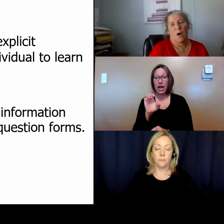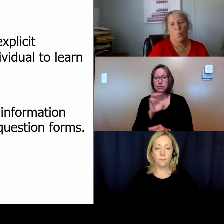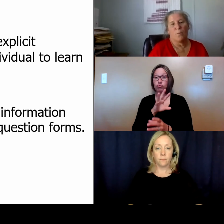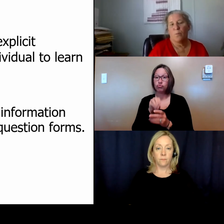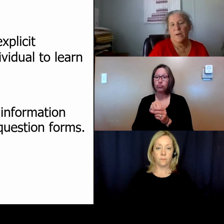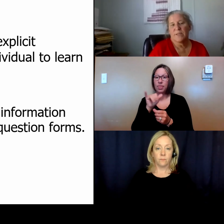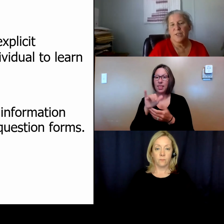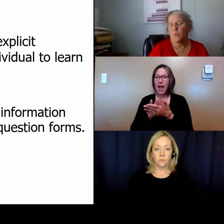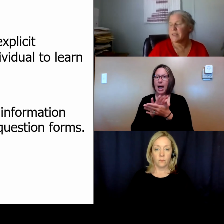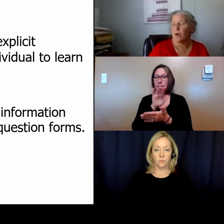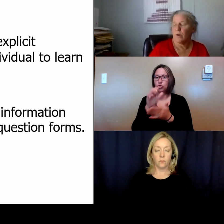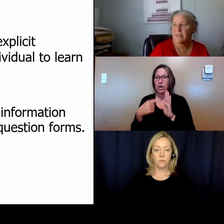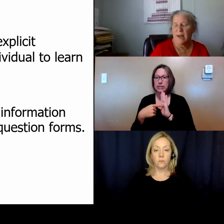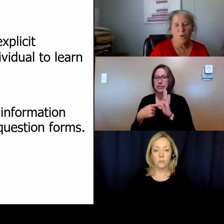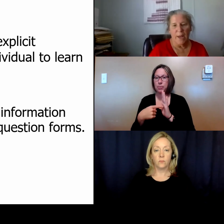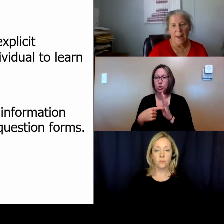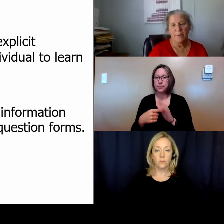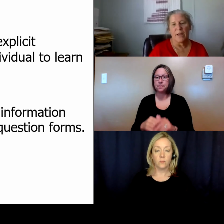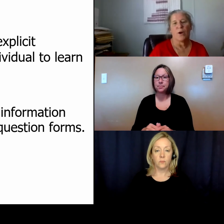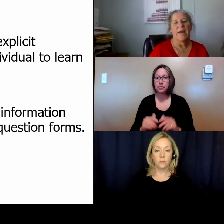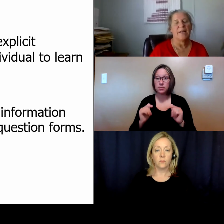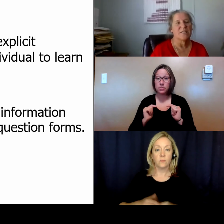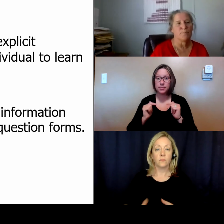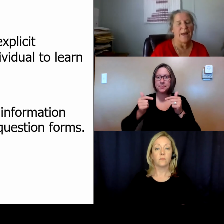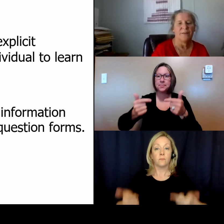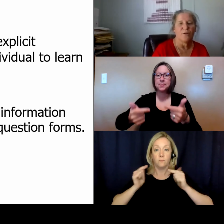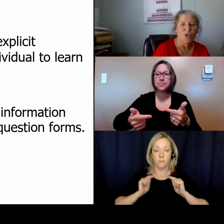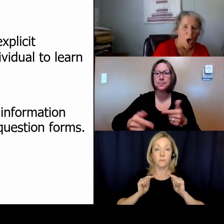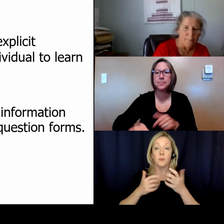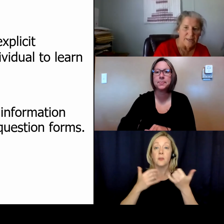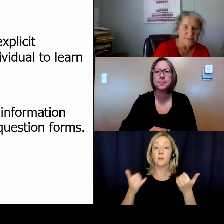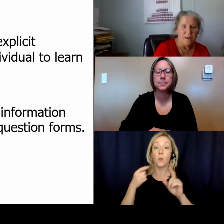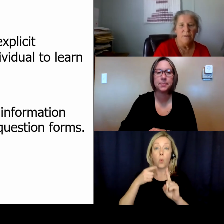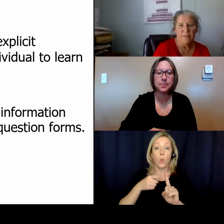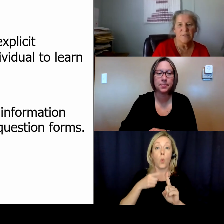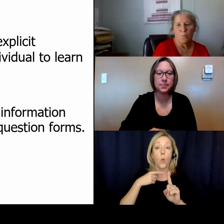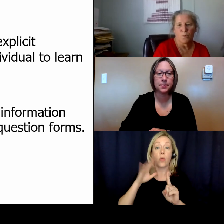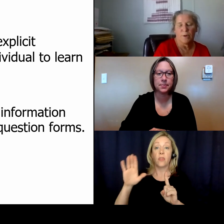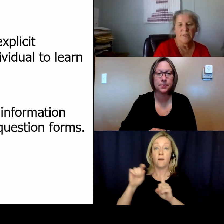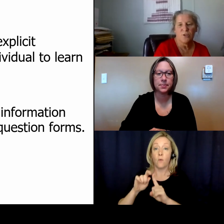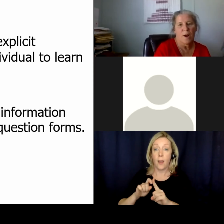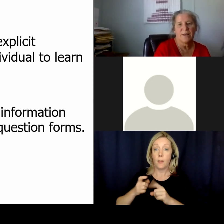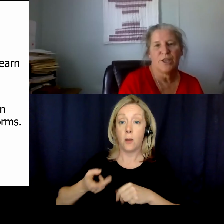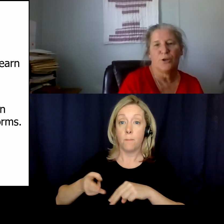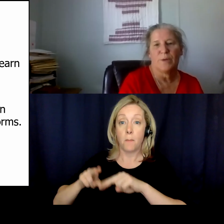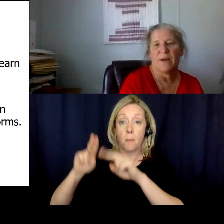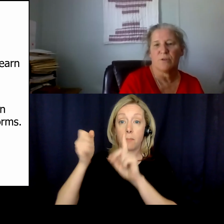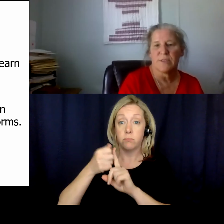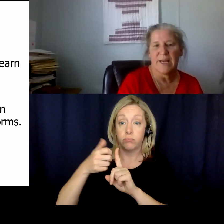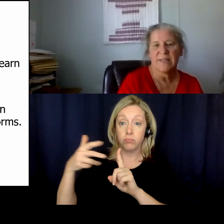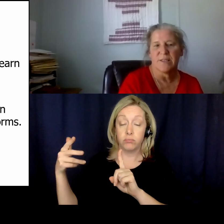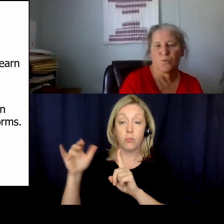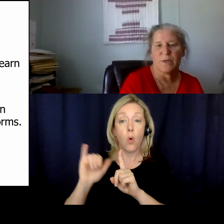Okay, so what we want to do is increase that vocabulary and expand their topics. That's what we're really trying to do in